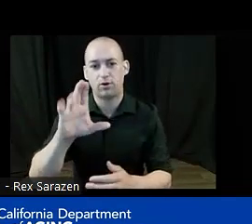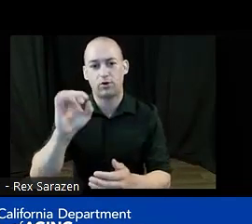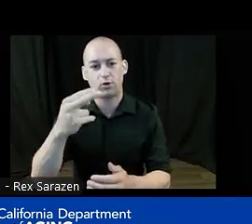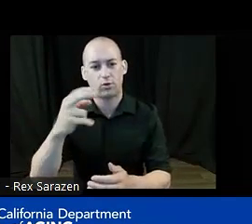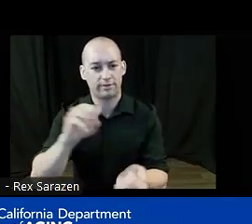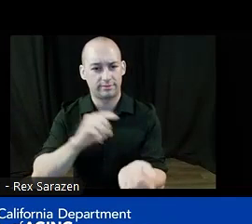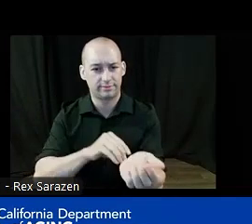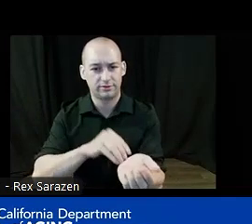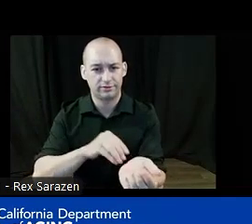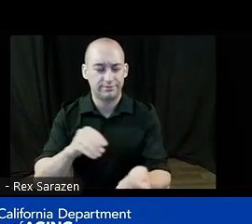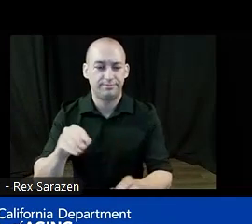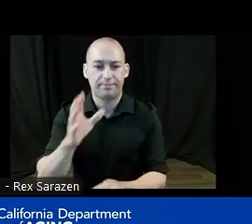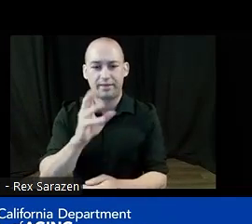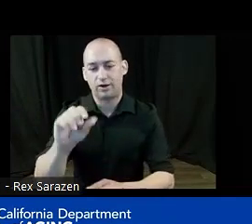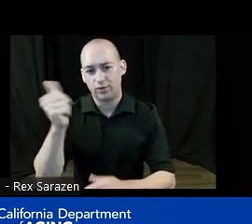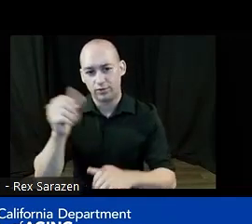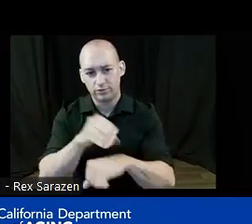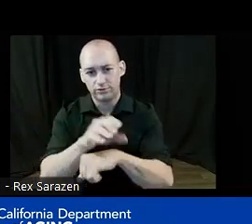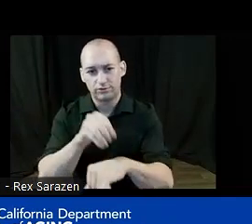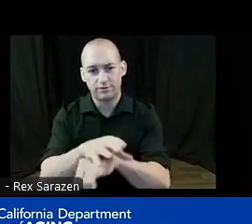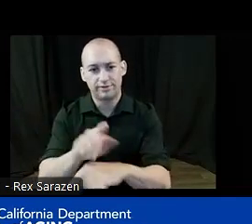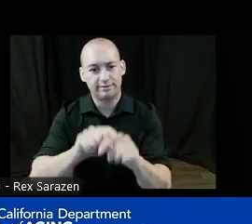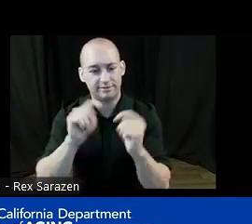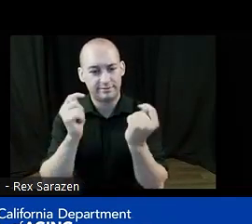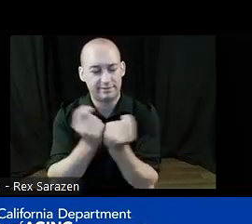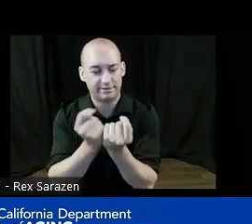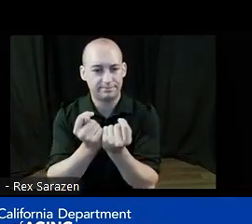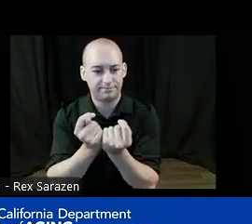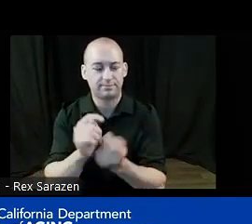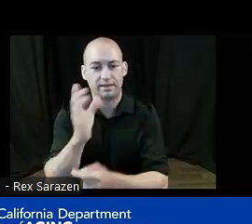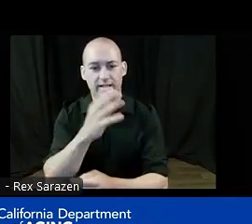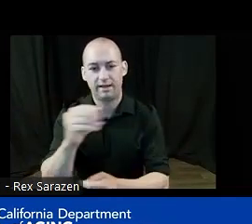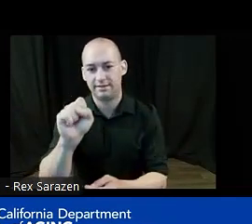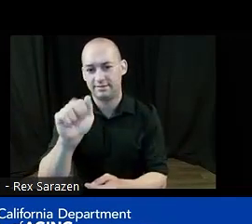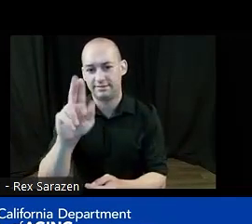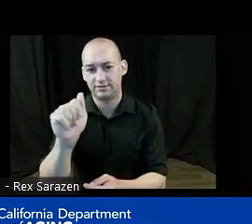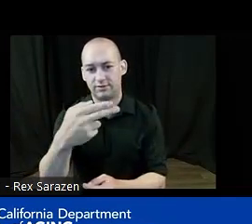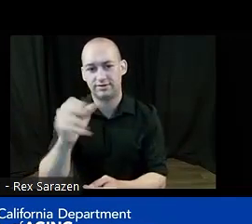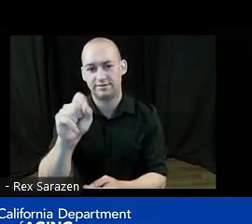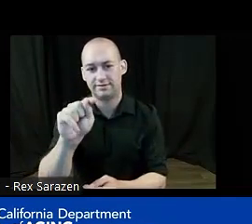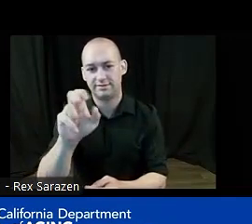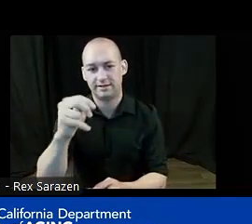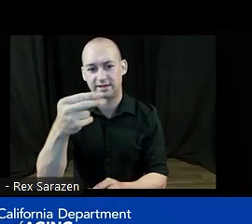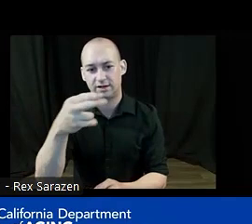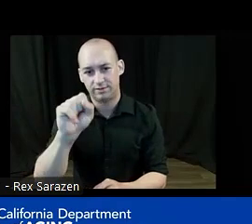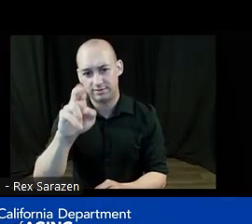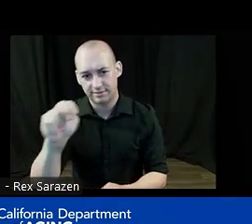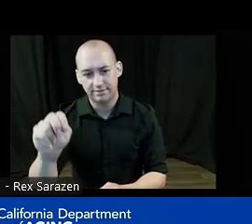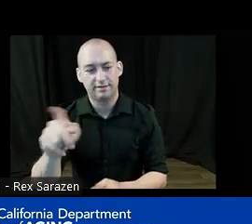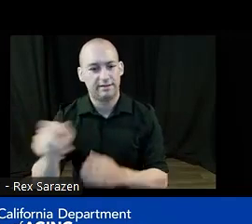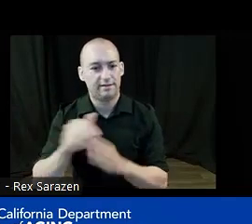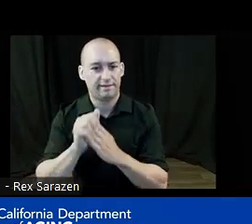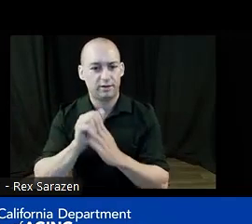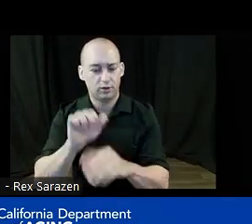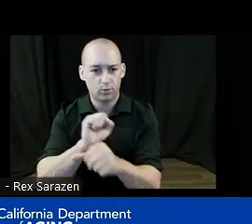of the consulting team that you'll hear from, as well as Sarah Steenhausen, who's been leading this work since the Budget